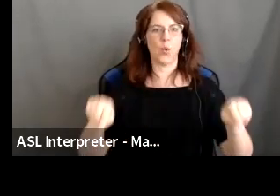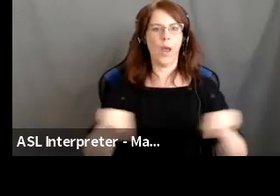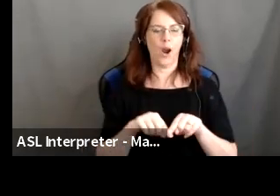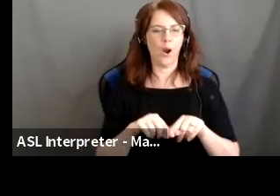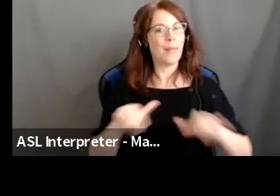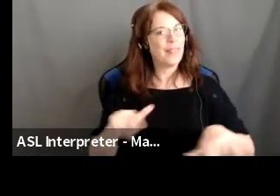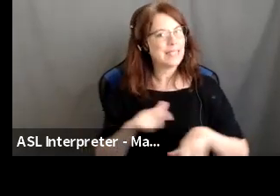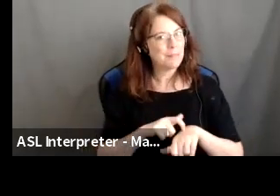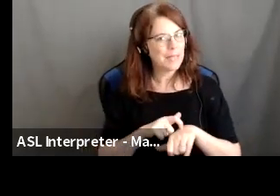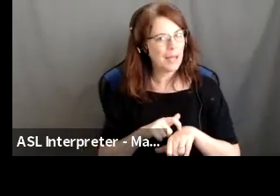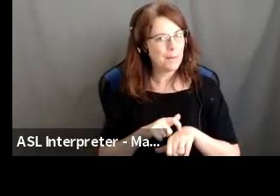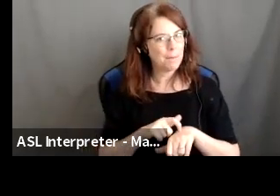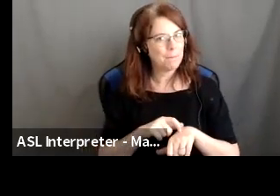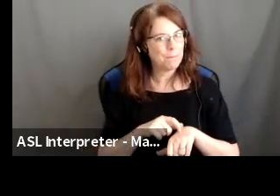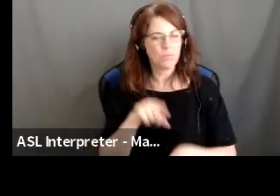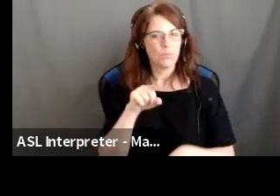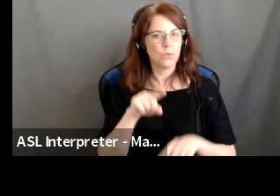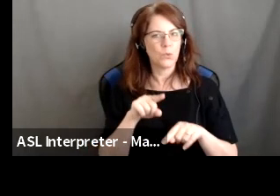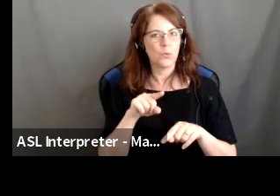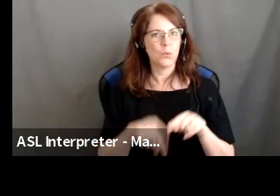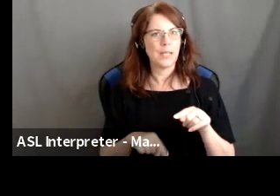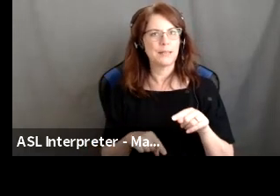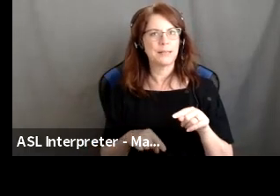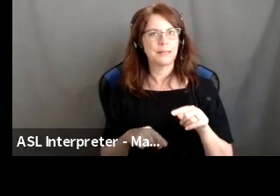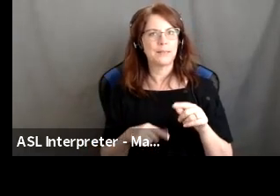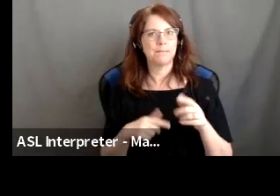the same time, you don't